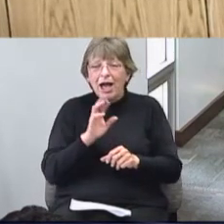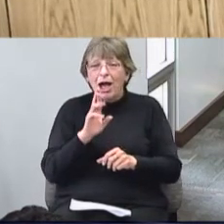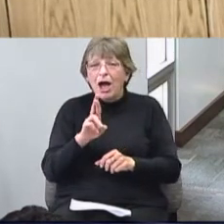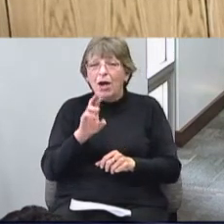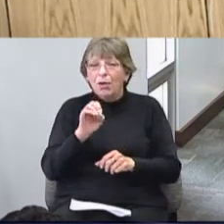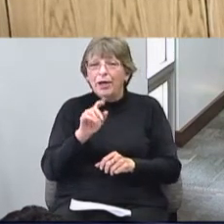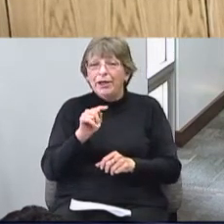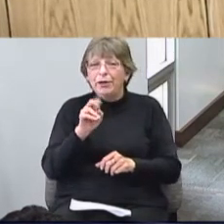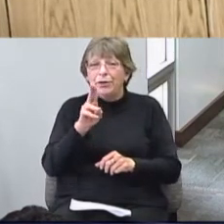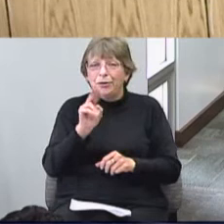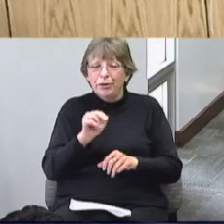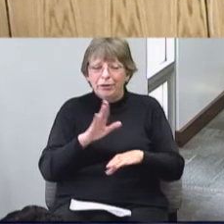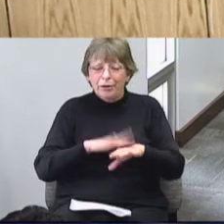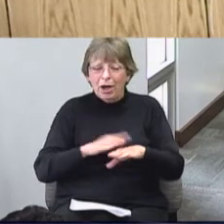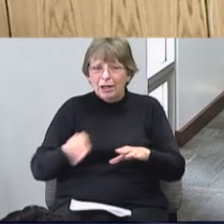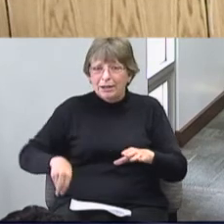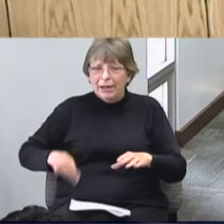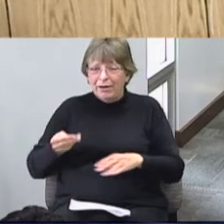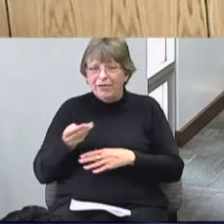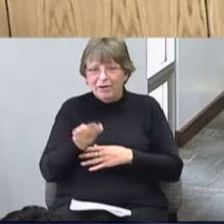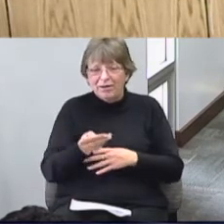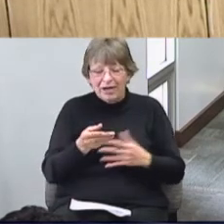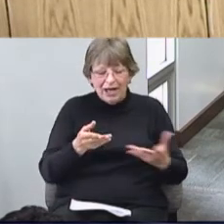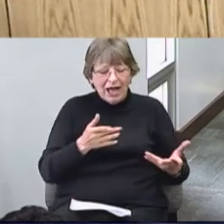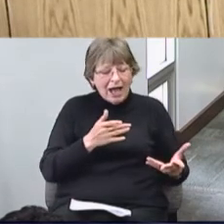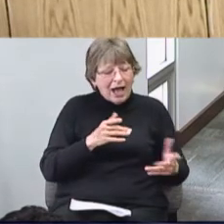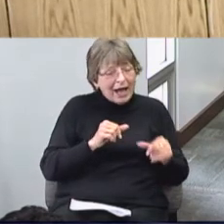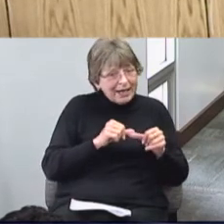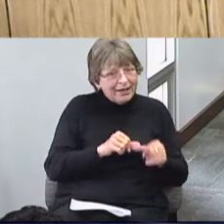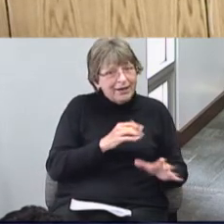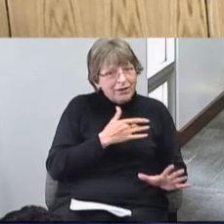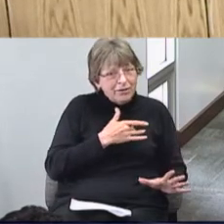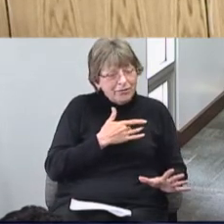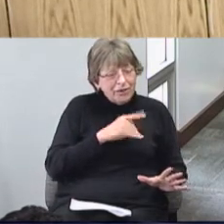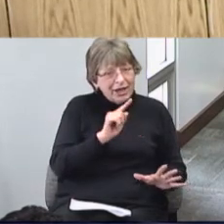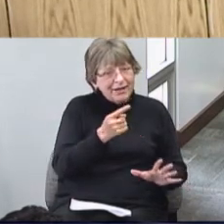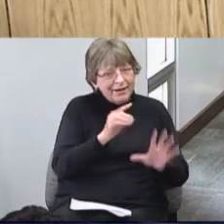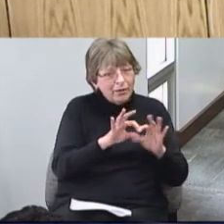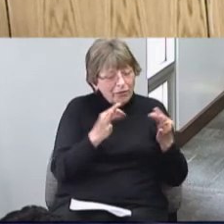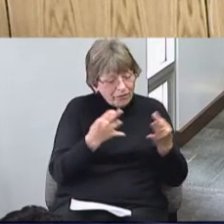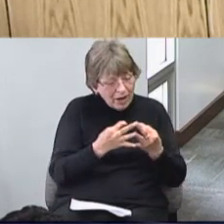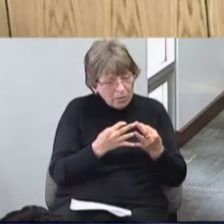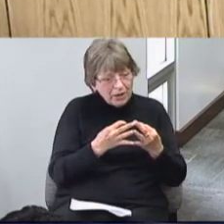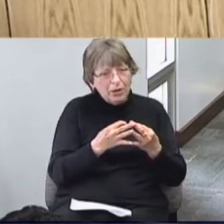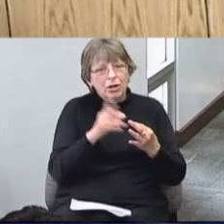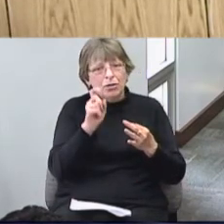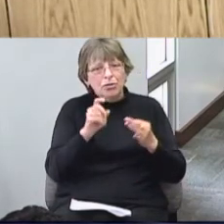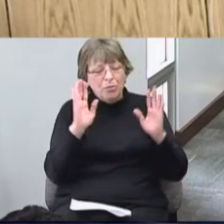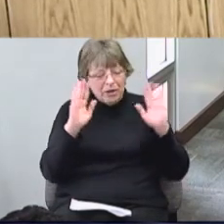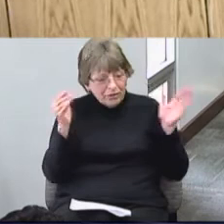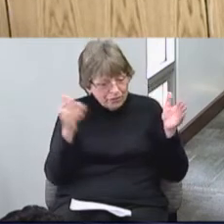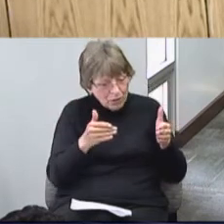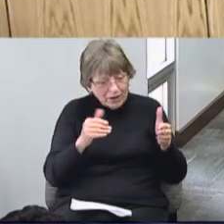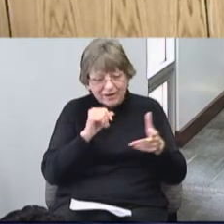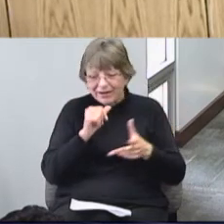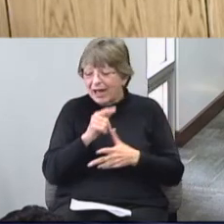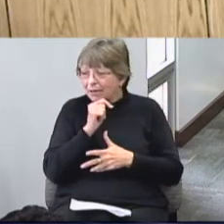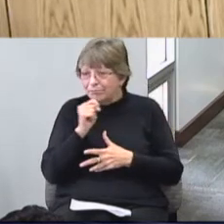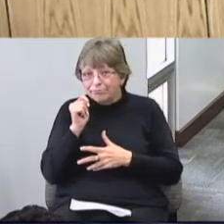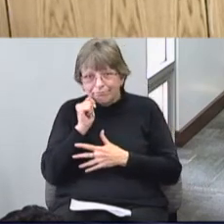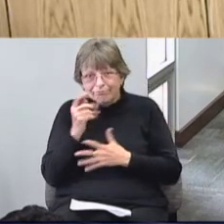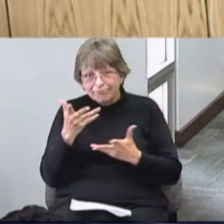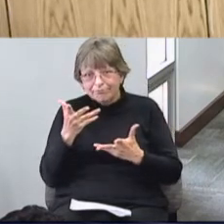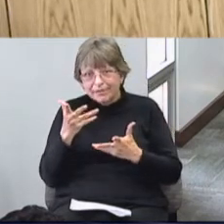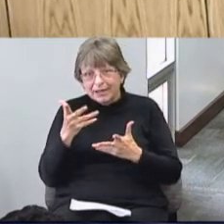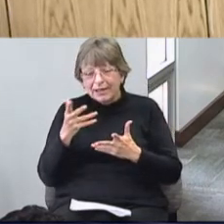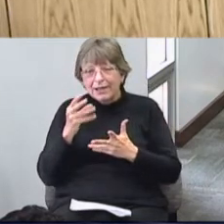in the renovation of single-family homes compared to duplexes or multifamily homes. Duplexes and multifamily properties are